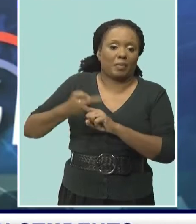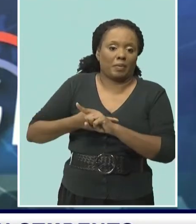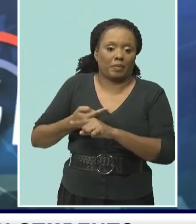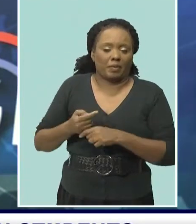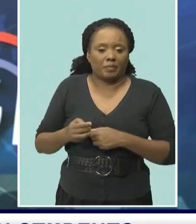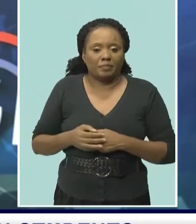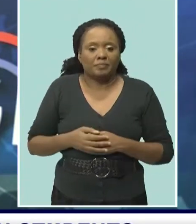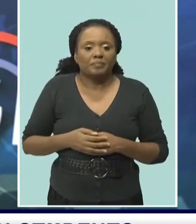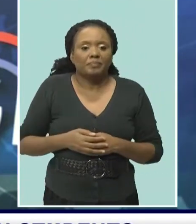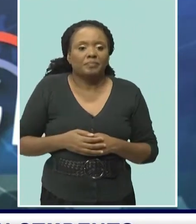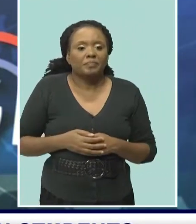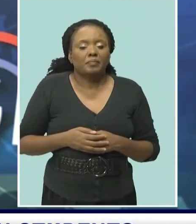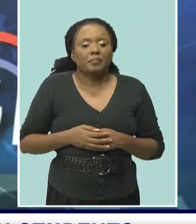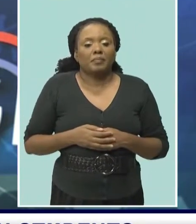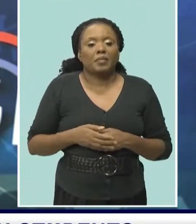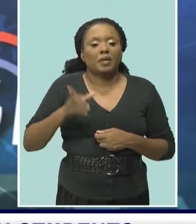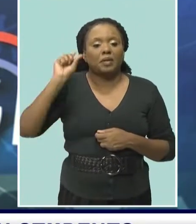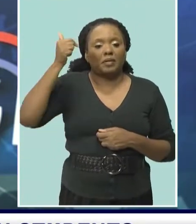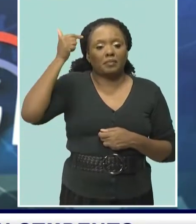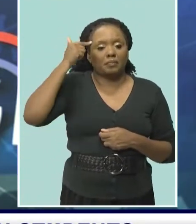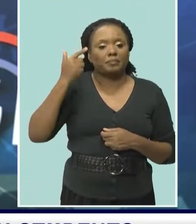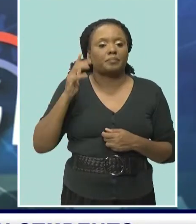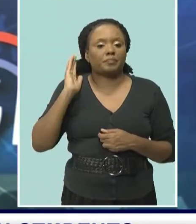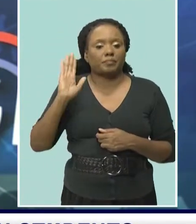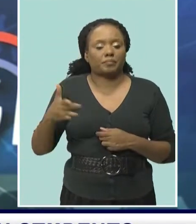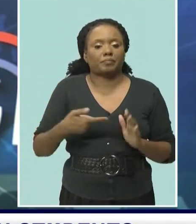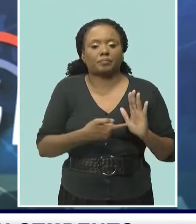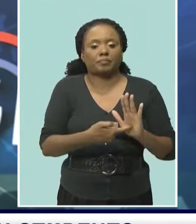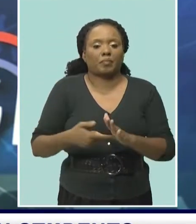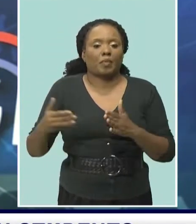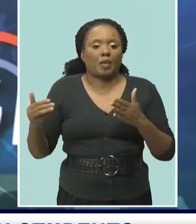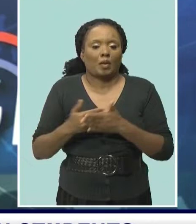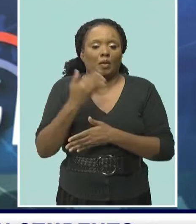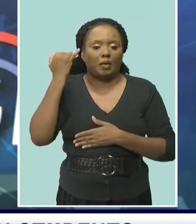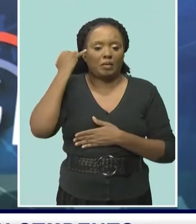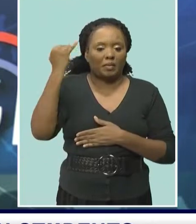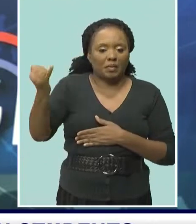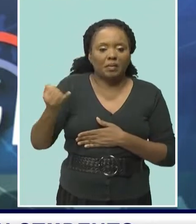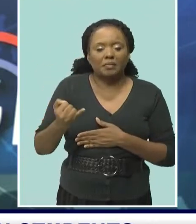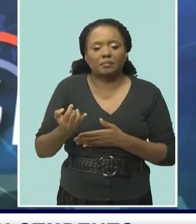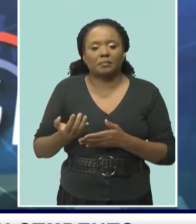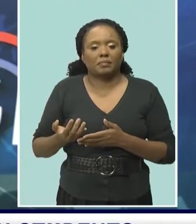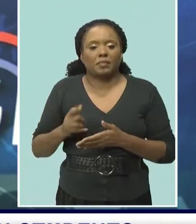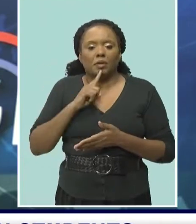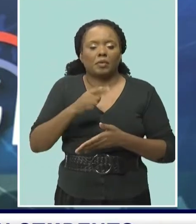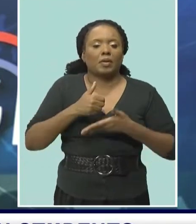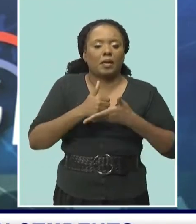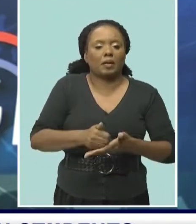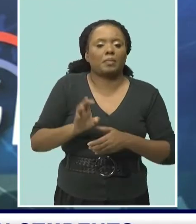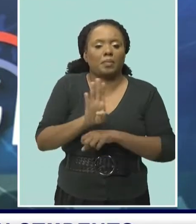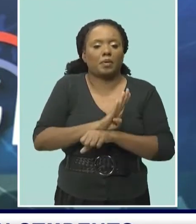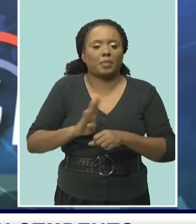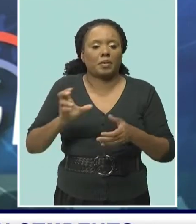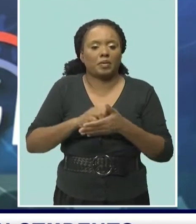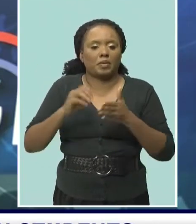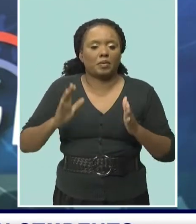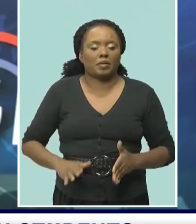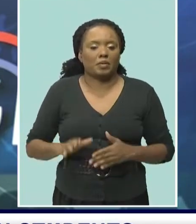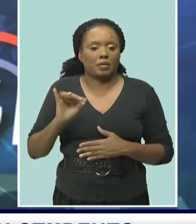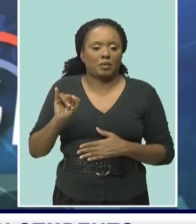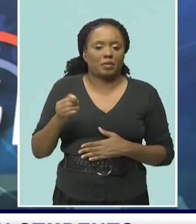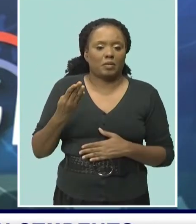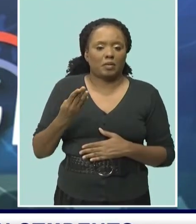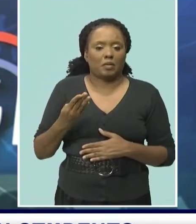Meanwhile, we are hearing the Barbados government is about to roll out a new initiative that has the ability to land Barbadian students lucrative job